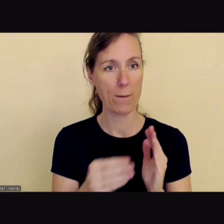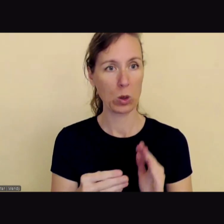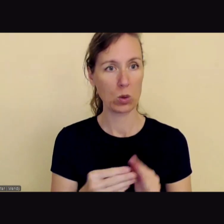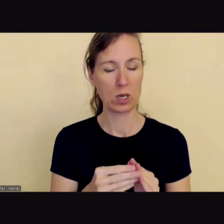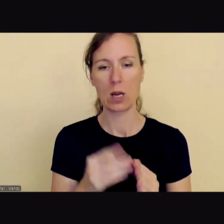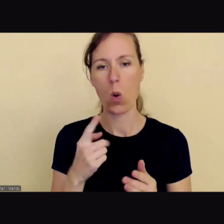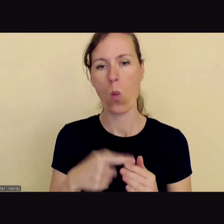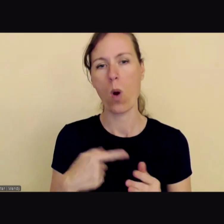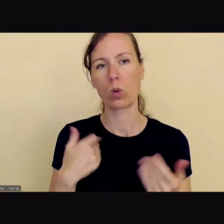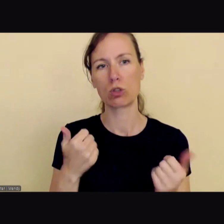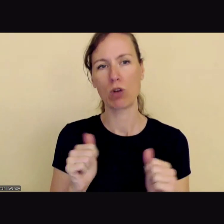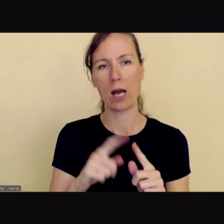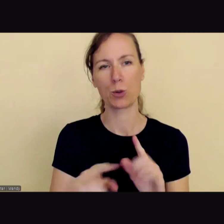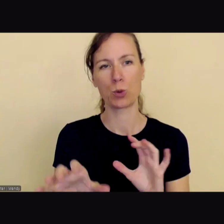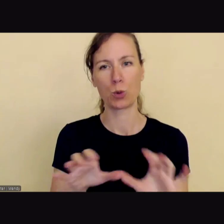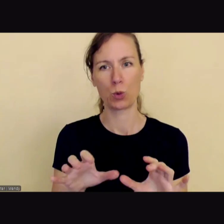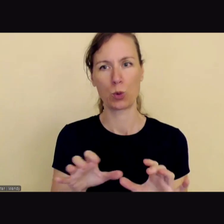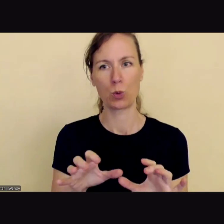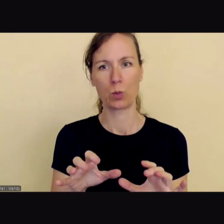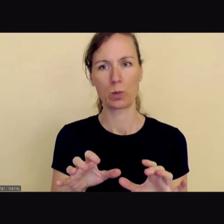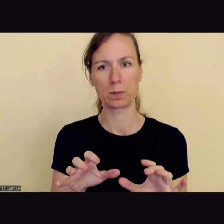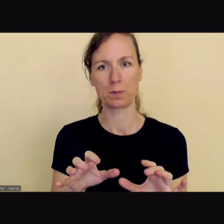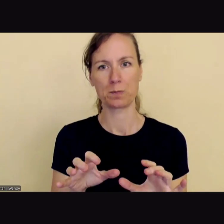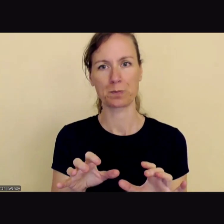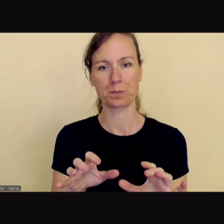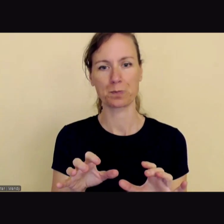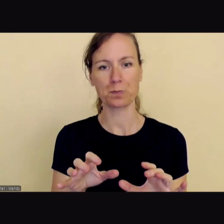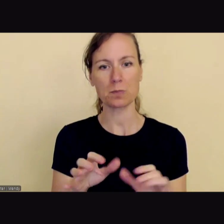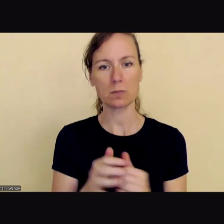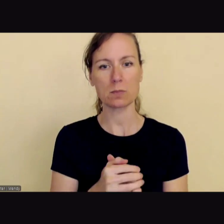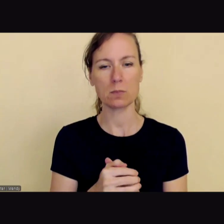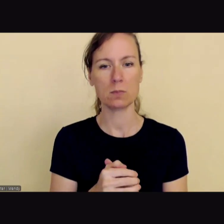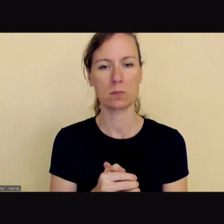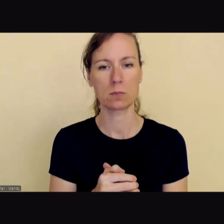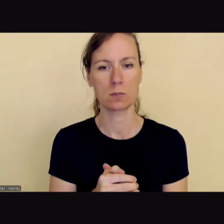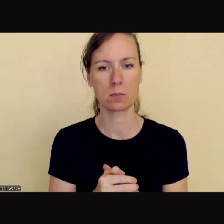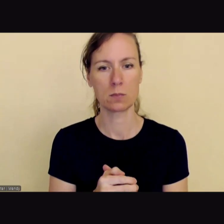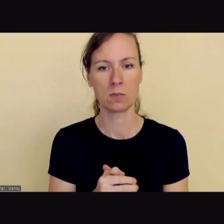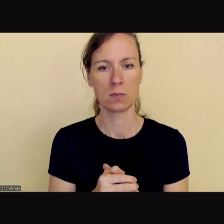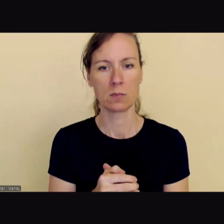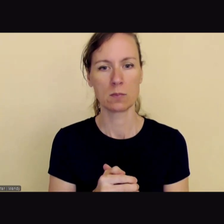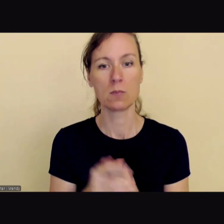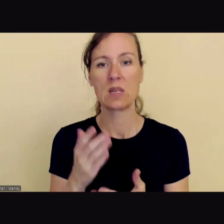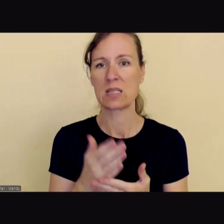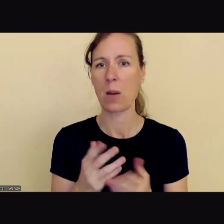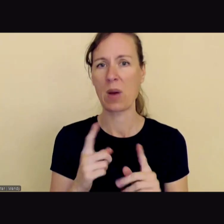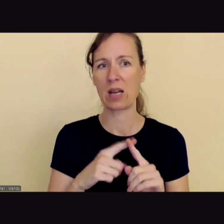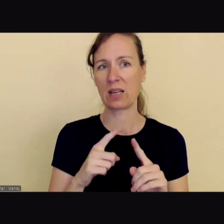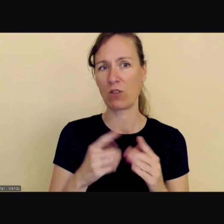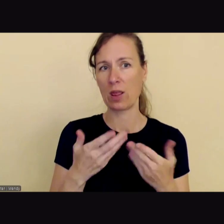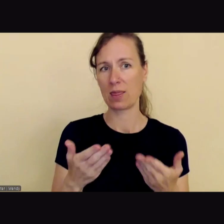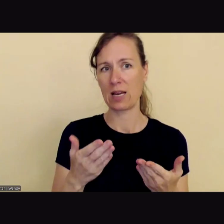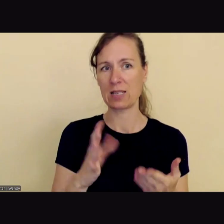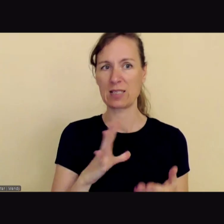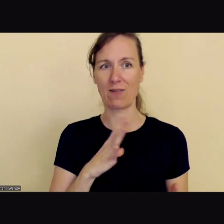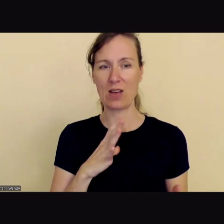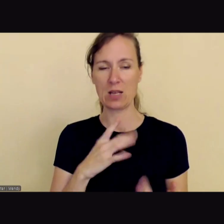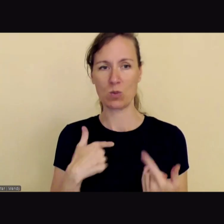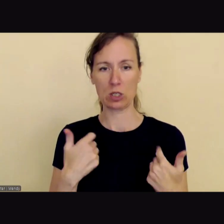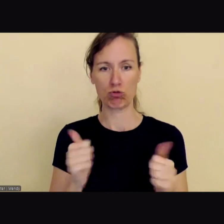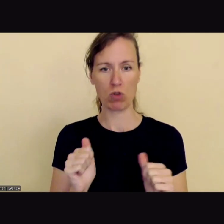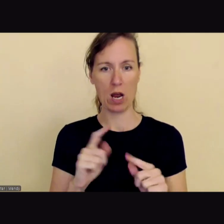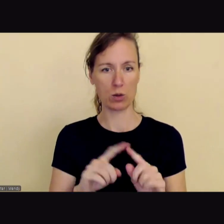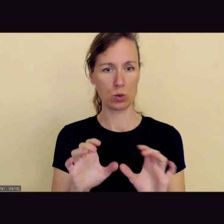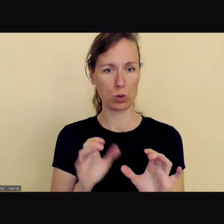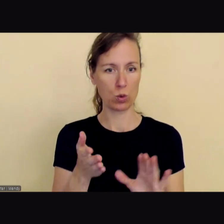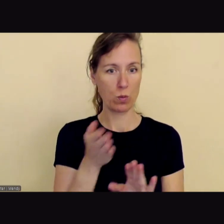trying to do. Now, some of the fancy things that we've tried to do past or that we may have allocated